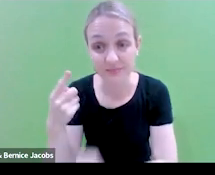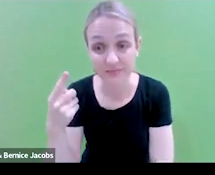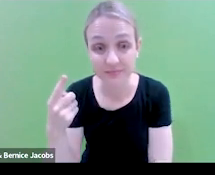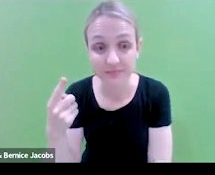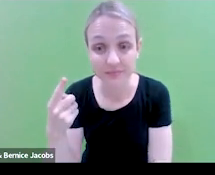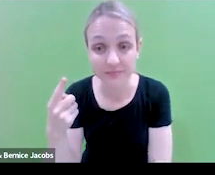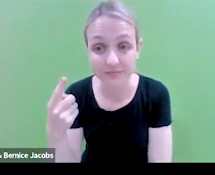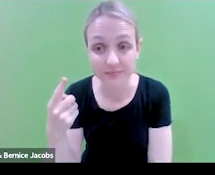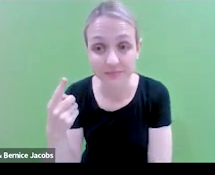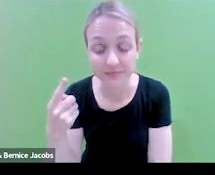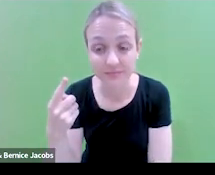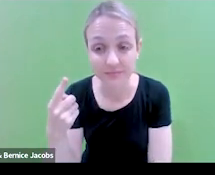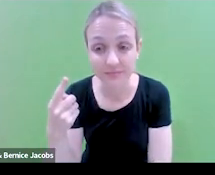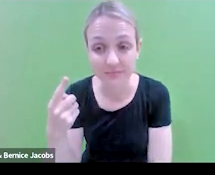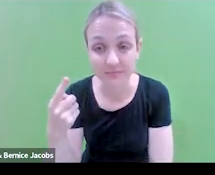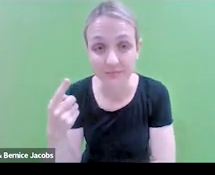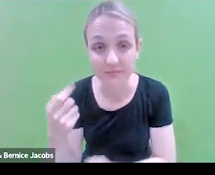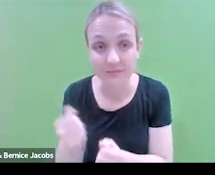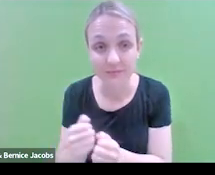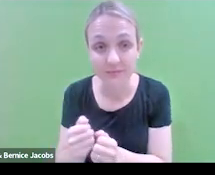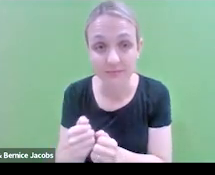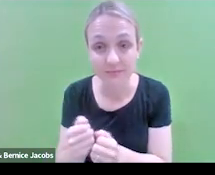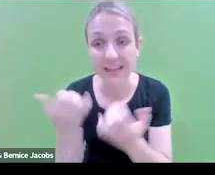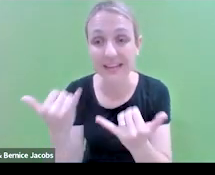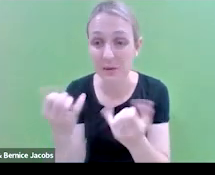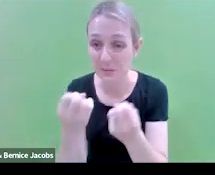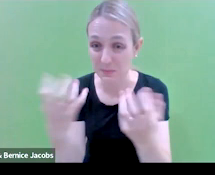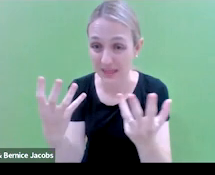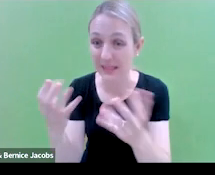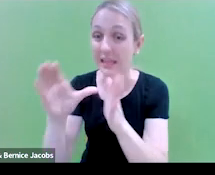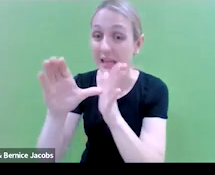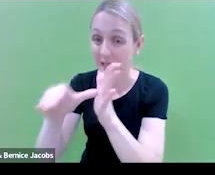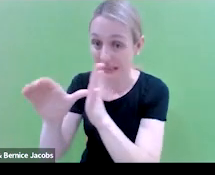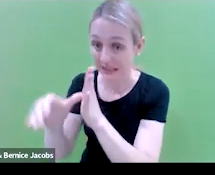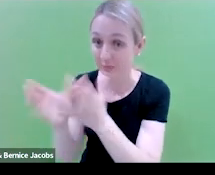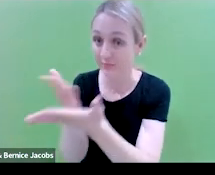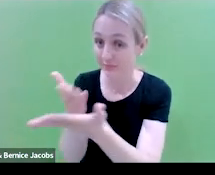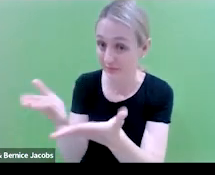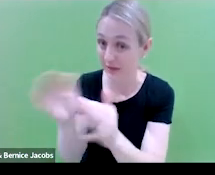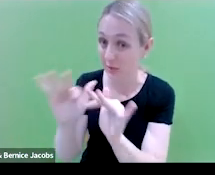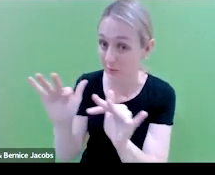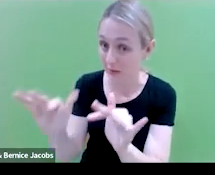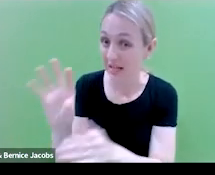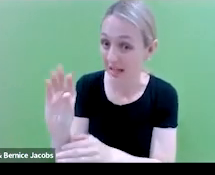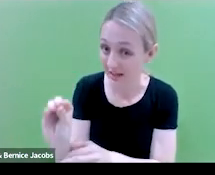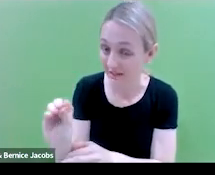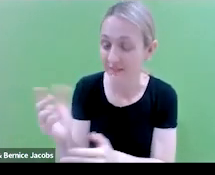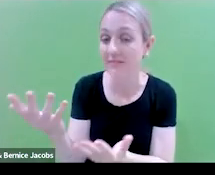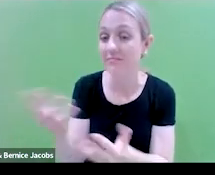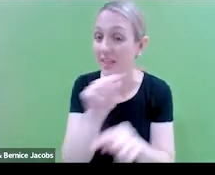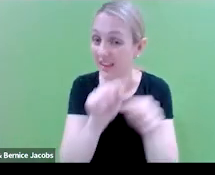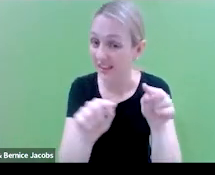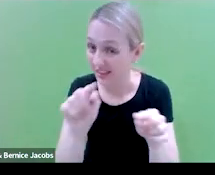it's actually really expensive to cope with a lot of these disabilities and the infrastructure and that needs to be